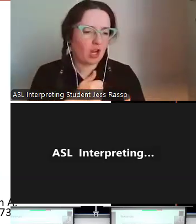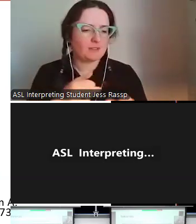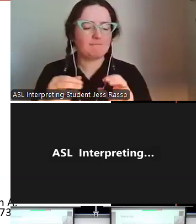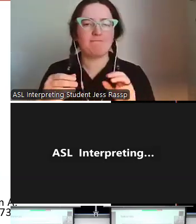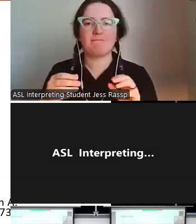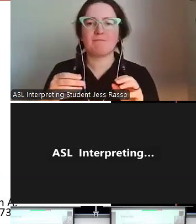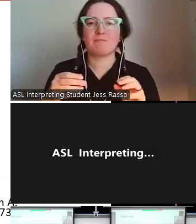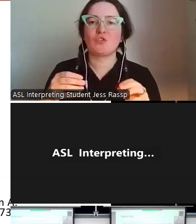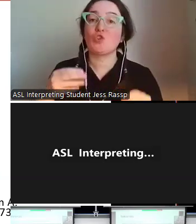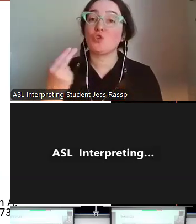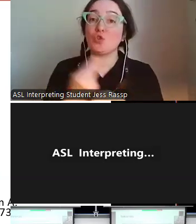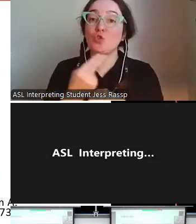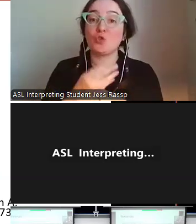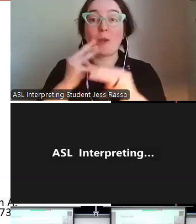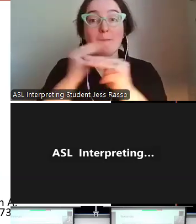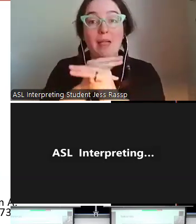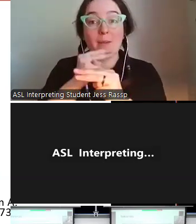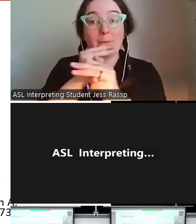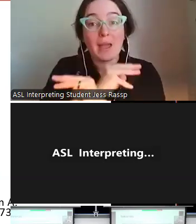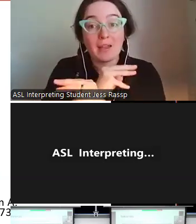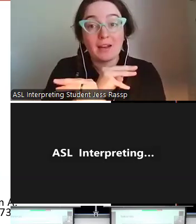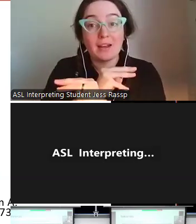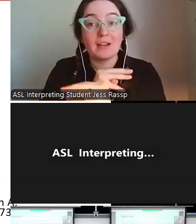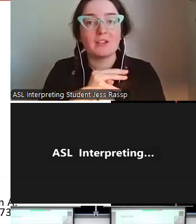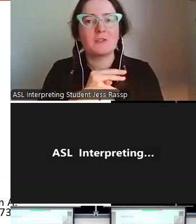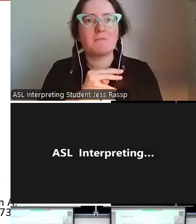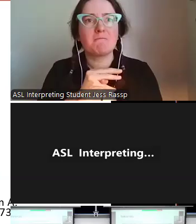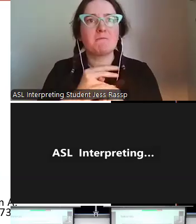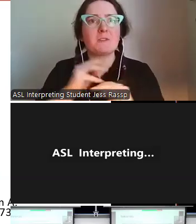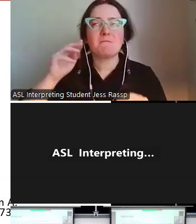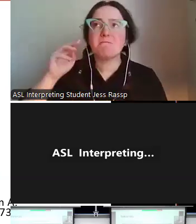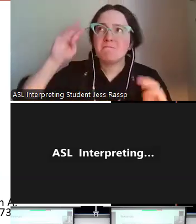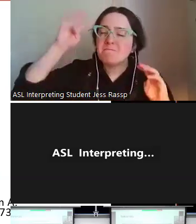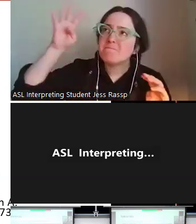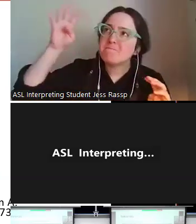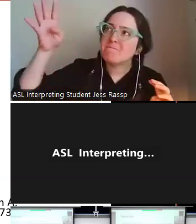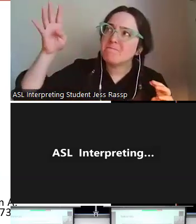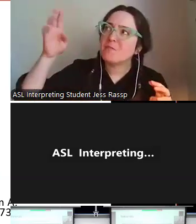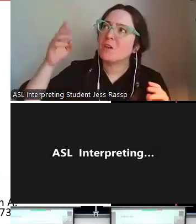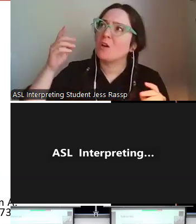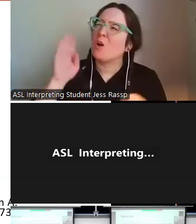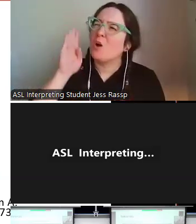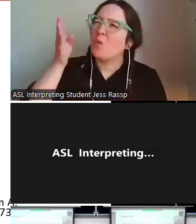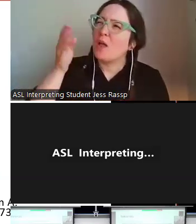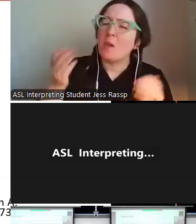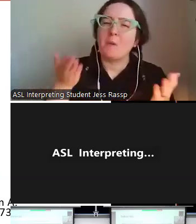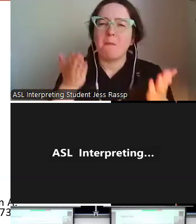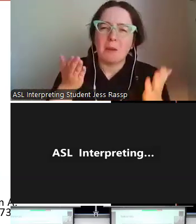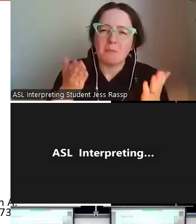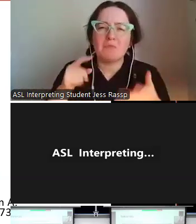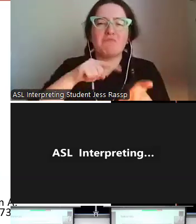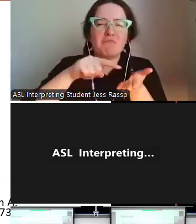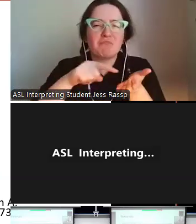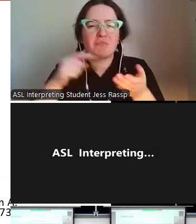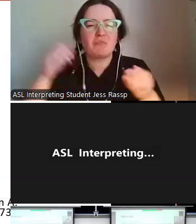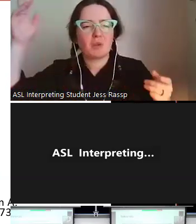mathematically, if it'll bind correctly. They think it will, and then they'll screen so it'll go from a whole bunch of these down to a